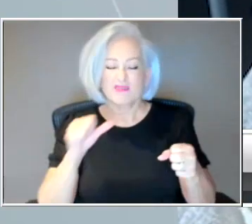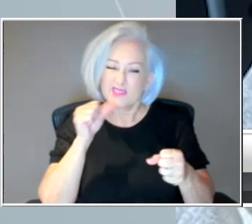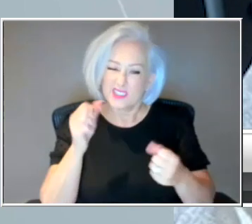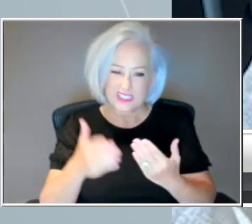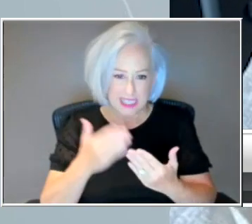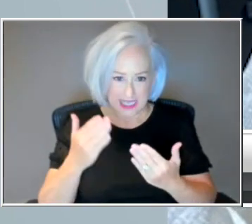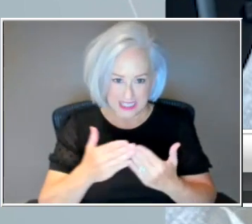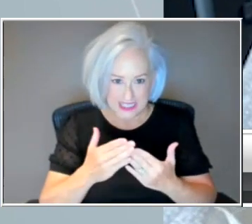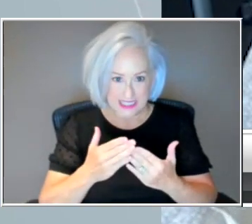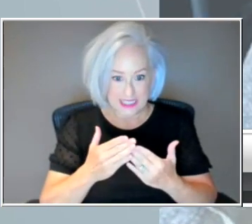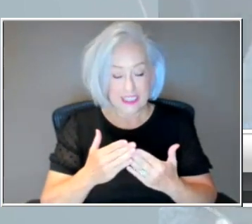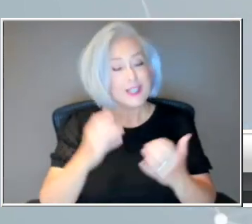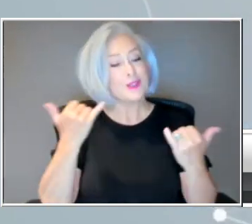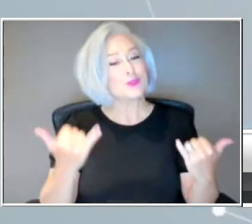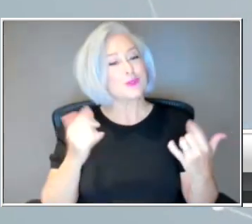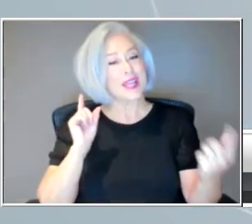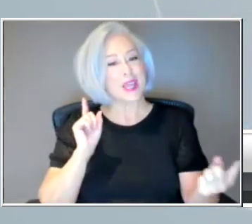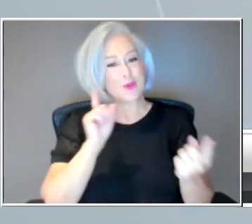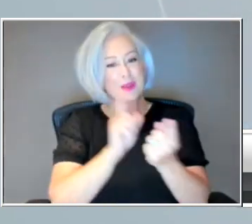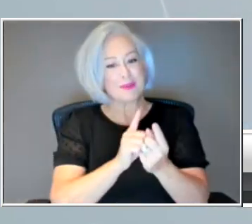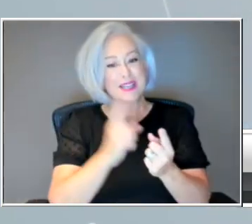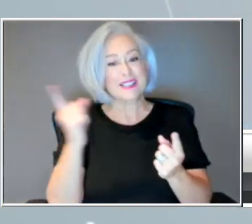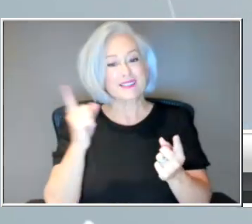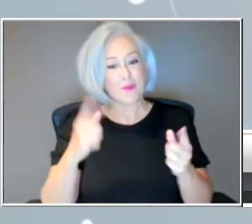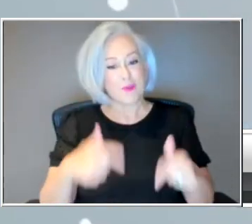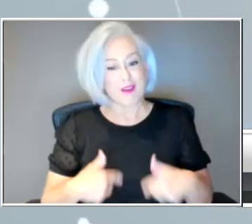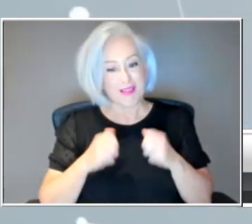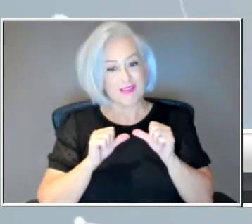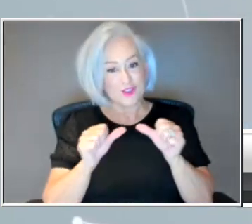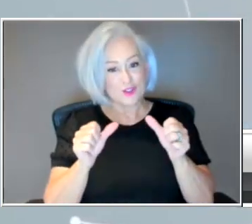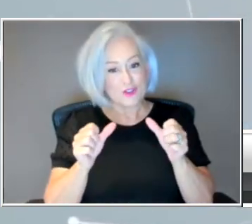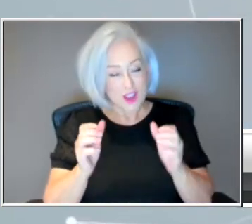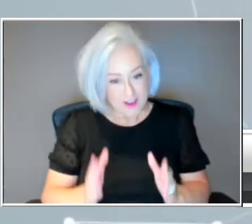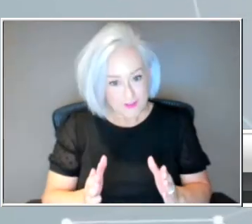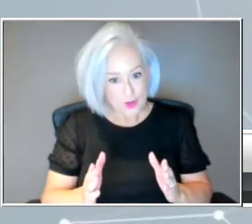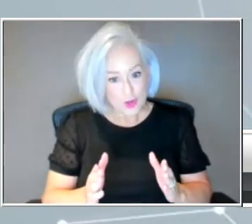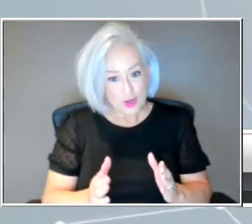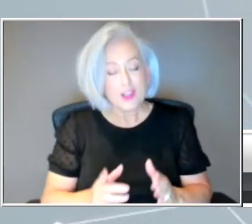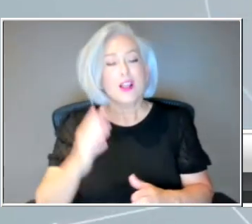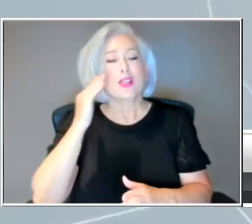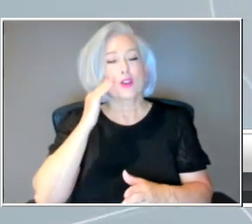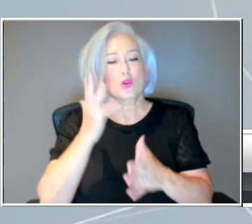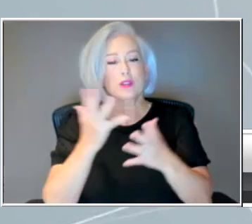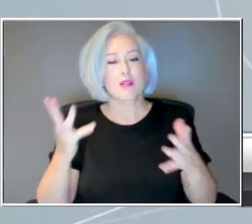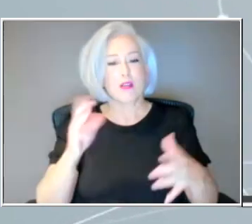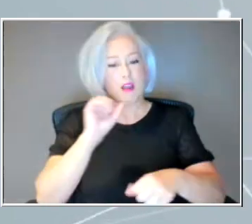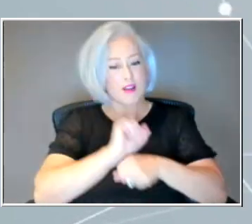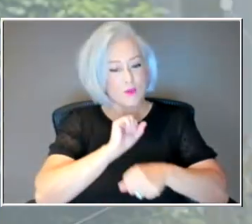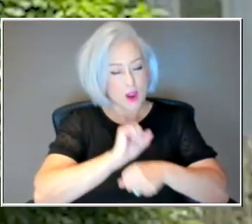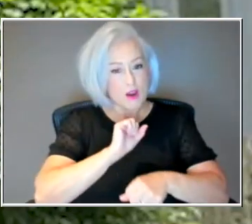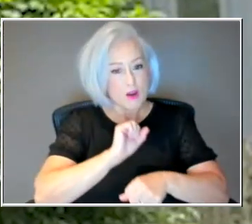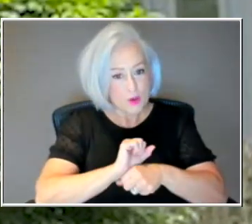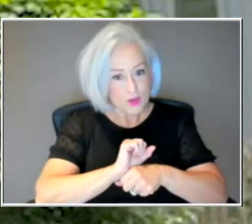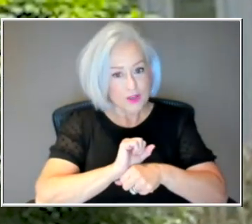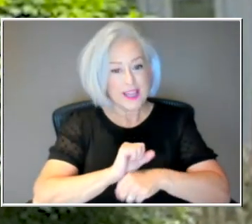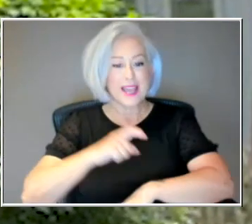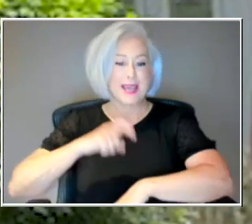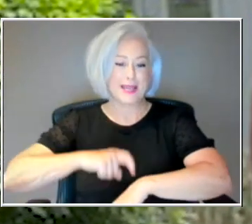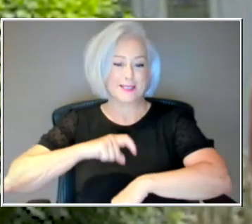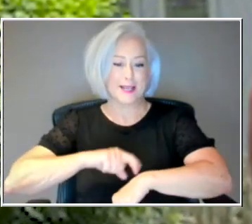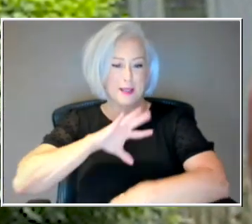who knows that recovery requires a lot of hard work, determination, and a lot of time. We'll also learn the importance